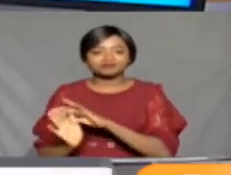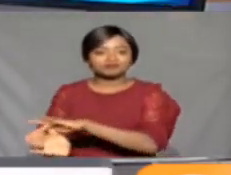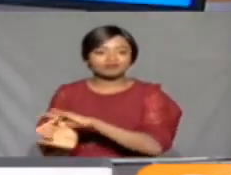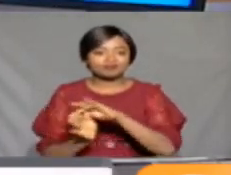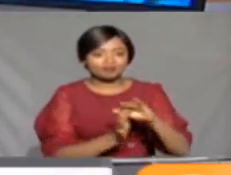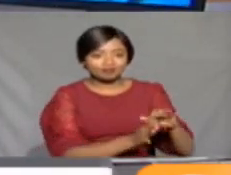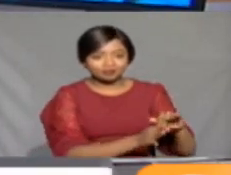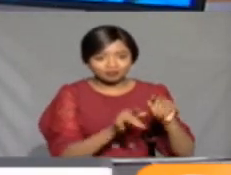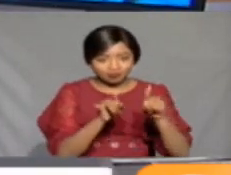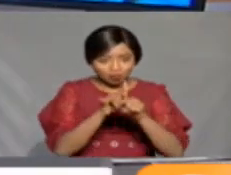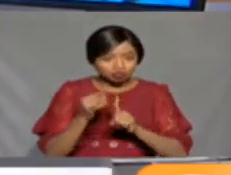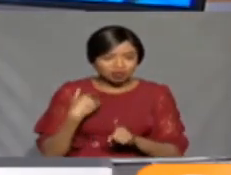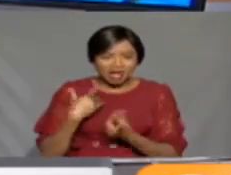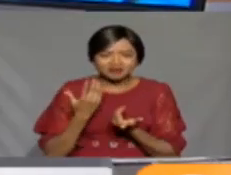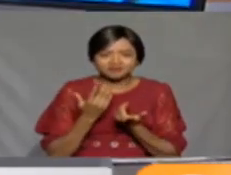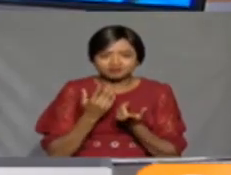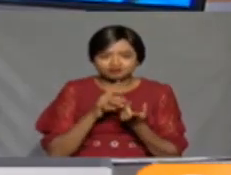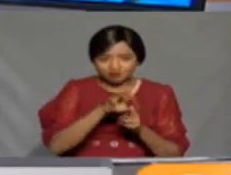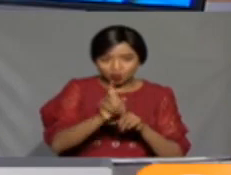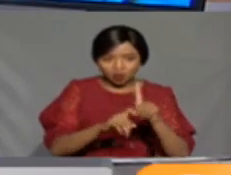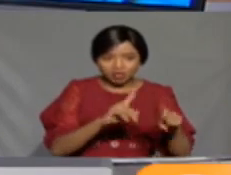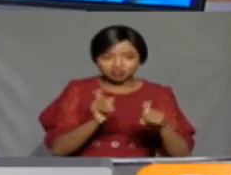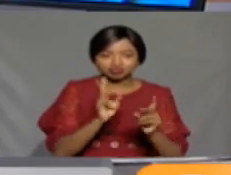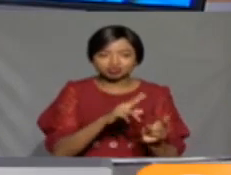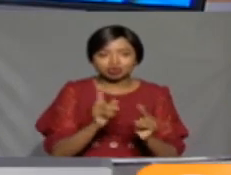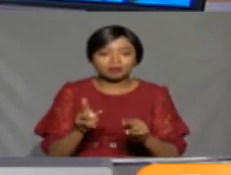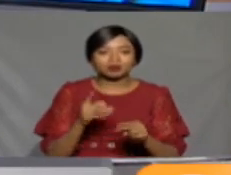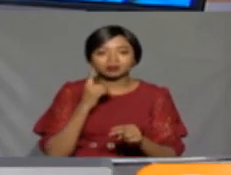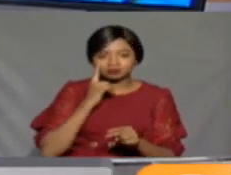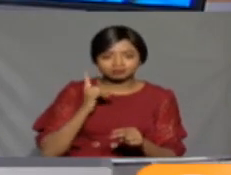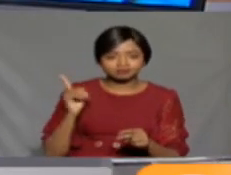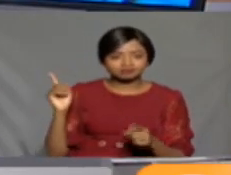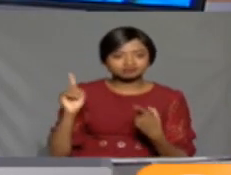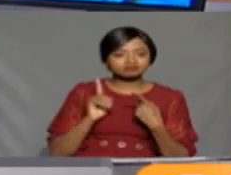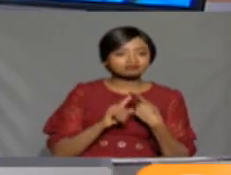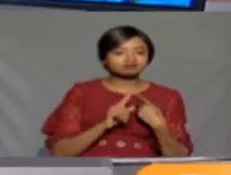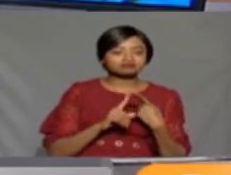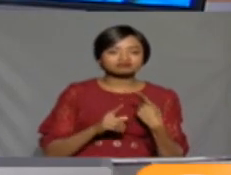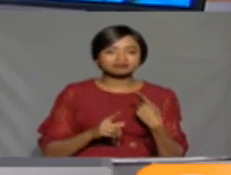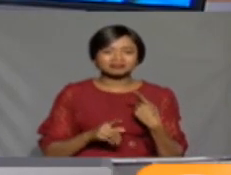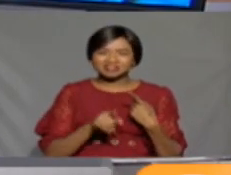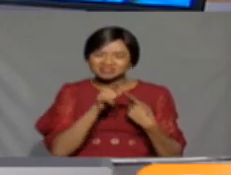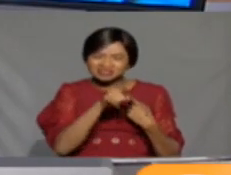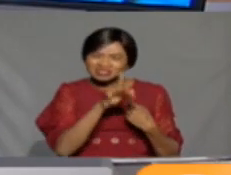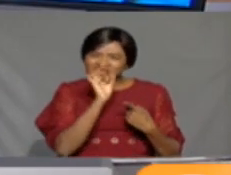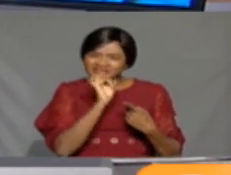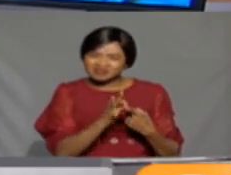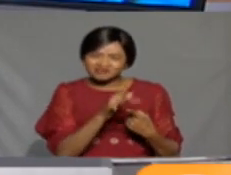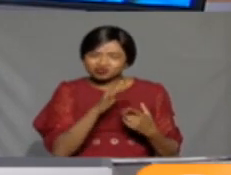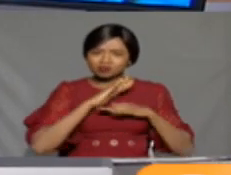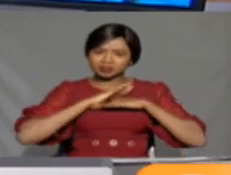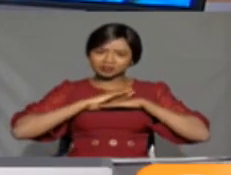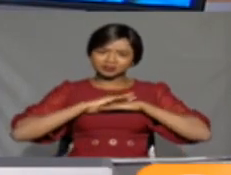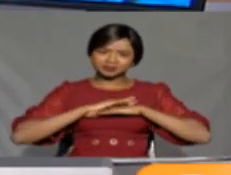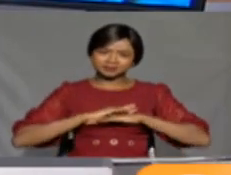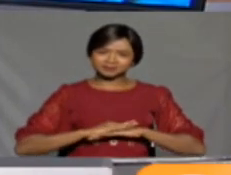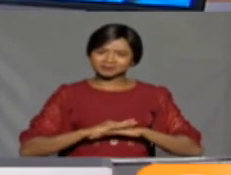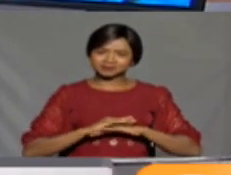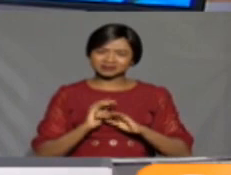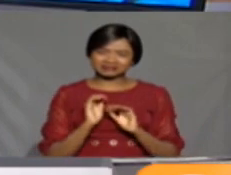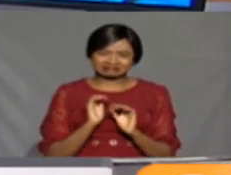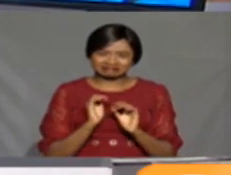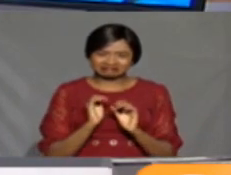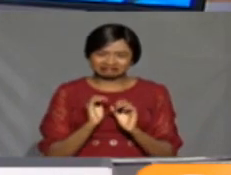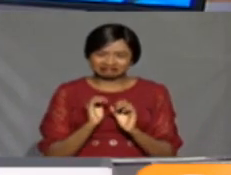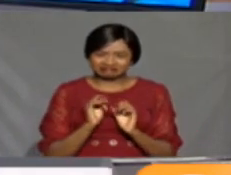keep being asked in regards to the census, and I want to try and answer them for you briefly. Somebody asked, what if you're not comfortable answering some of the